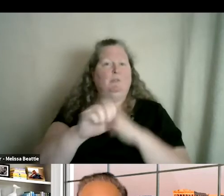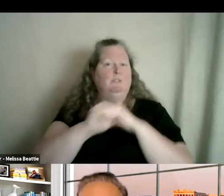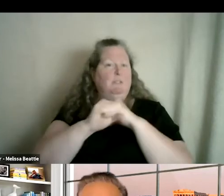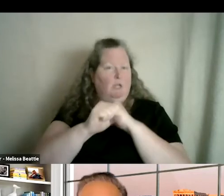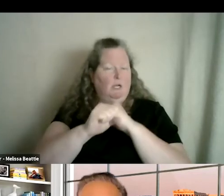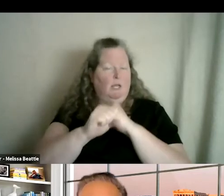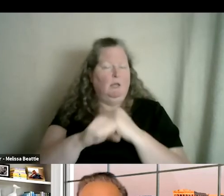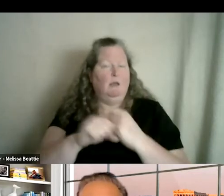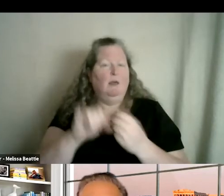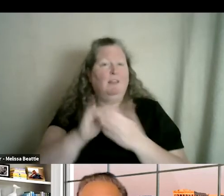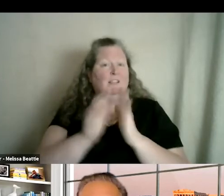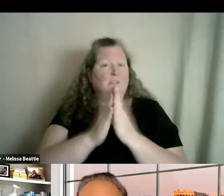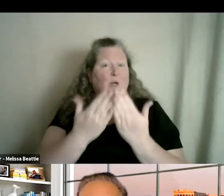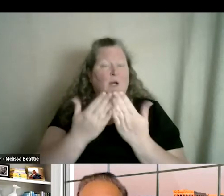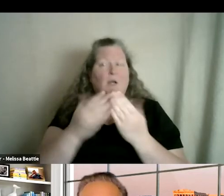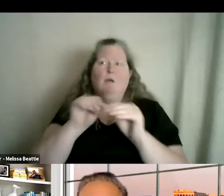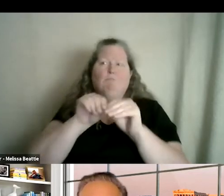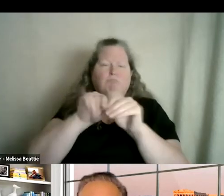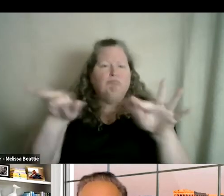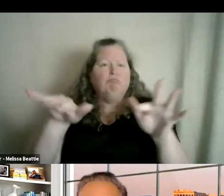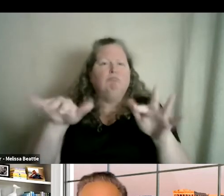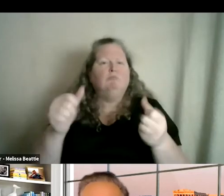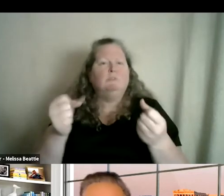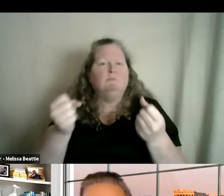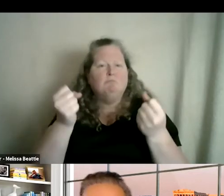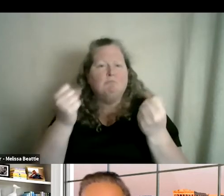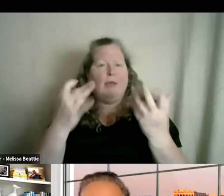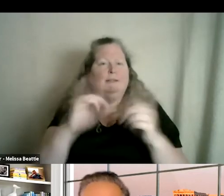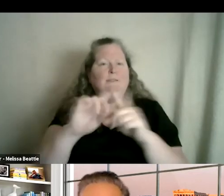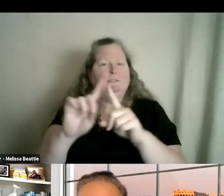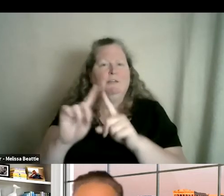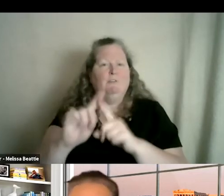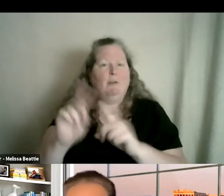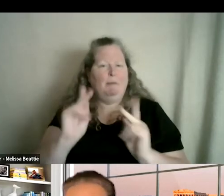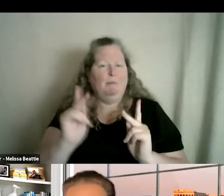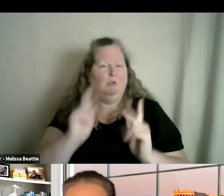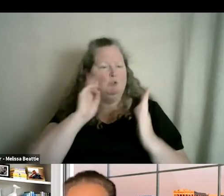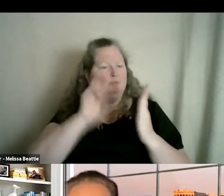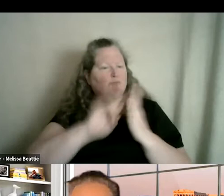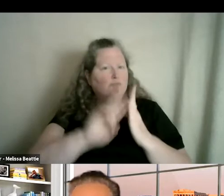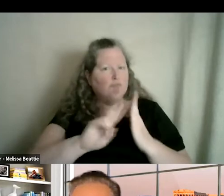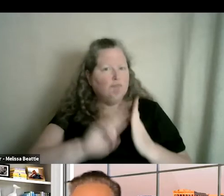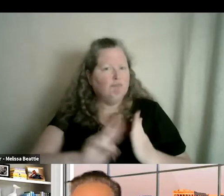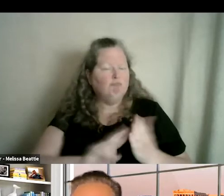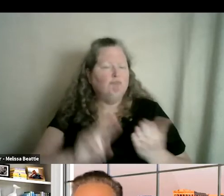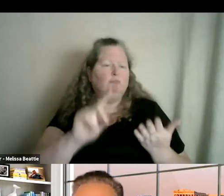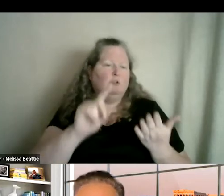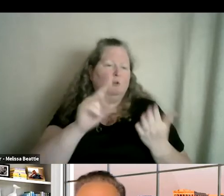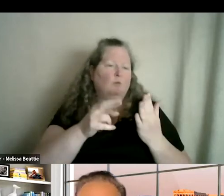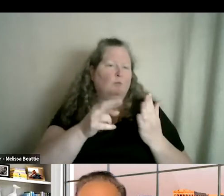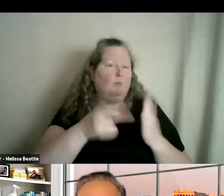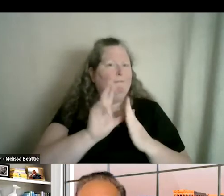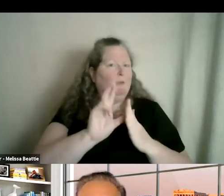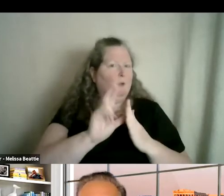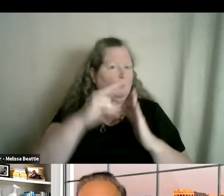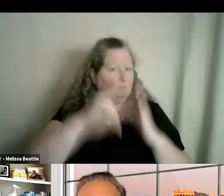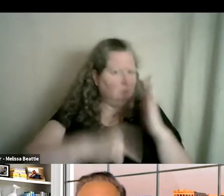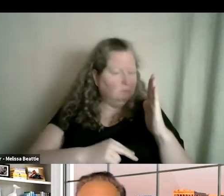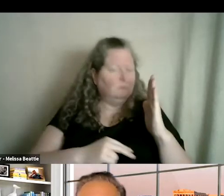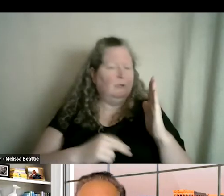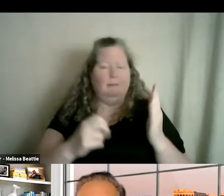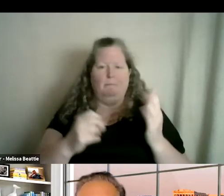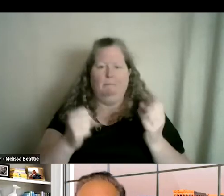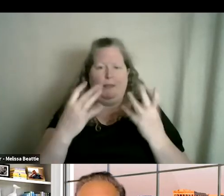It's gone out to a lot of reviewers and to get everything from blurbs to actually get feedback. And so many people